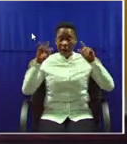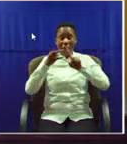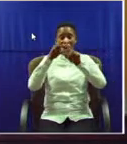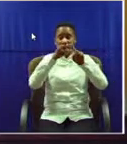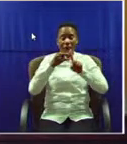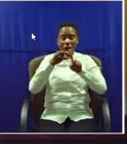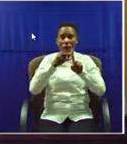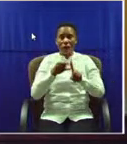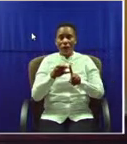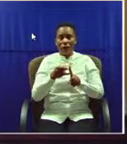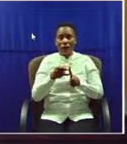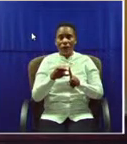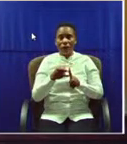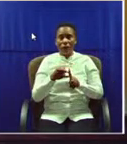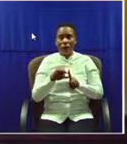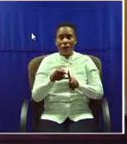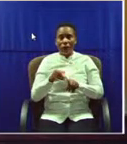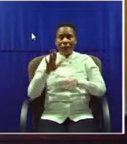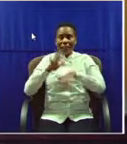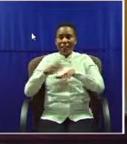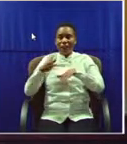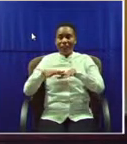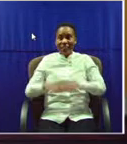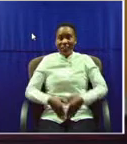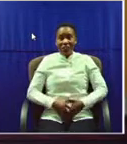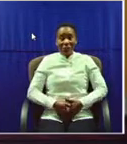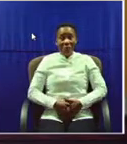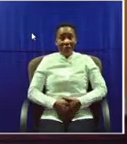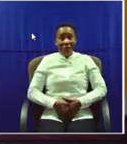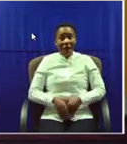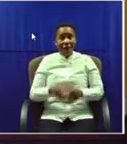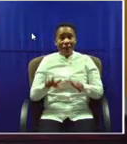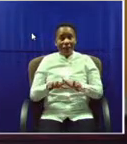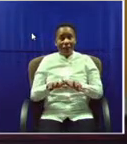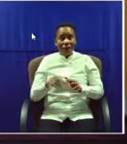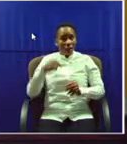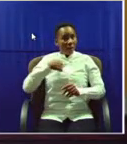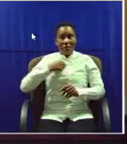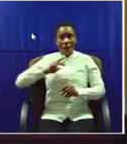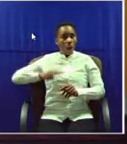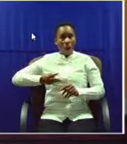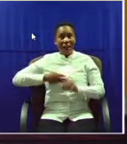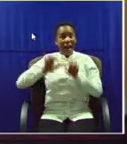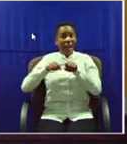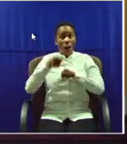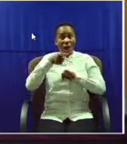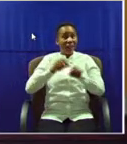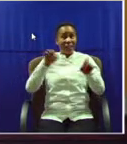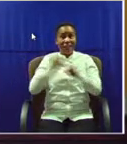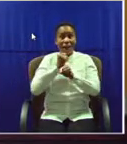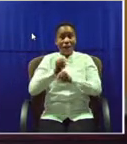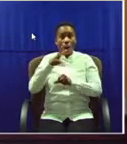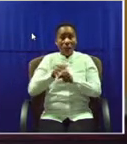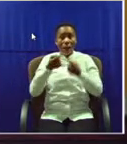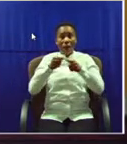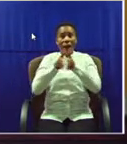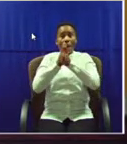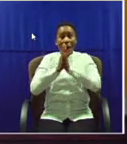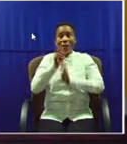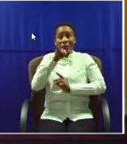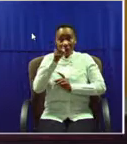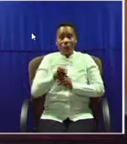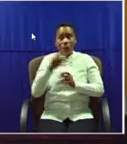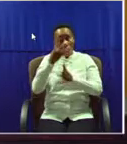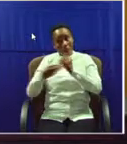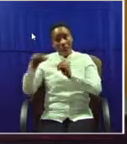your private parts. Point of order, speaker. As a woman, I would not allow that. But I'm appealing with you to leave the